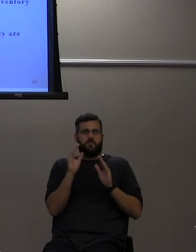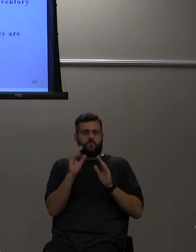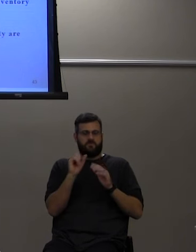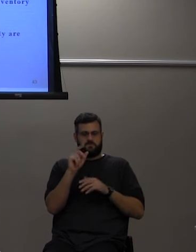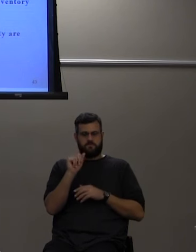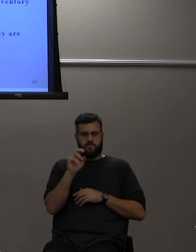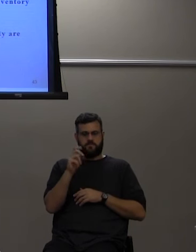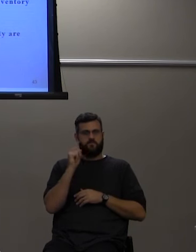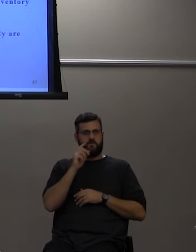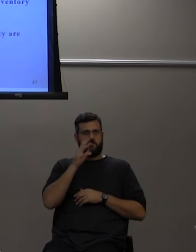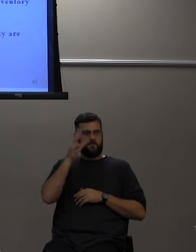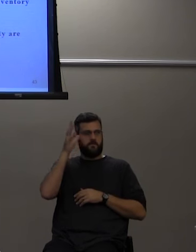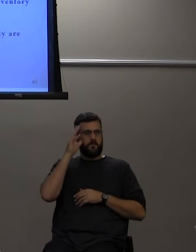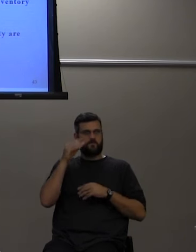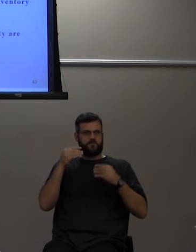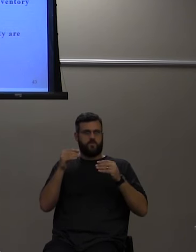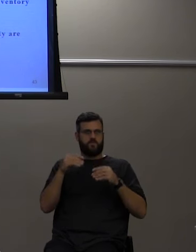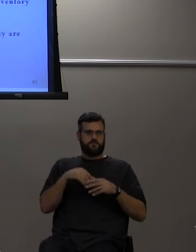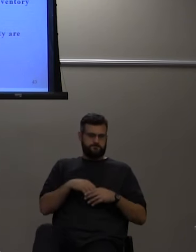for that mom and pop store.